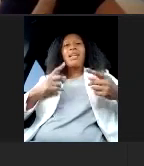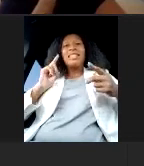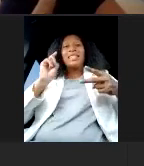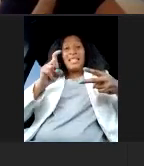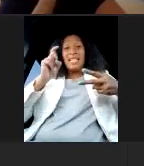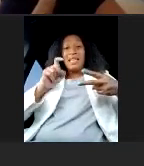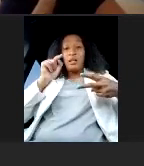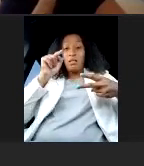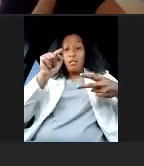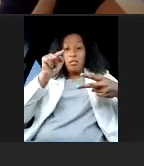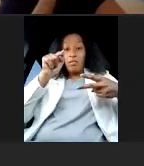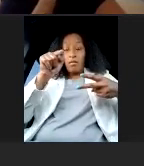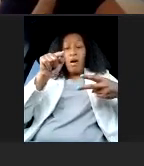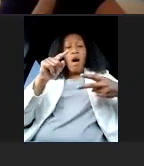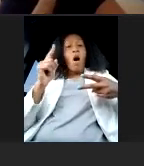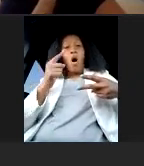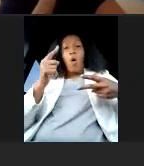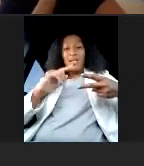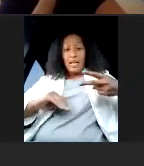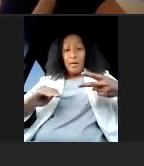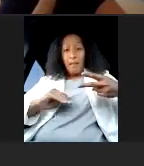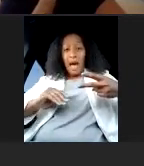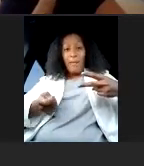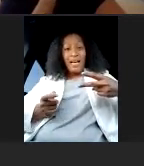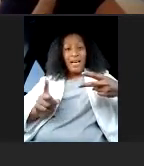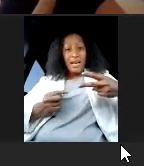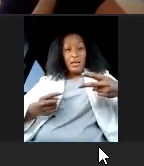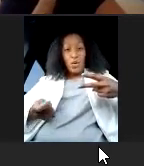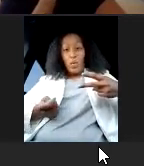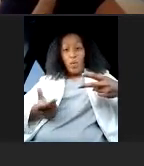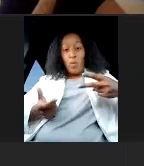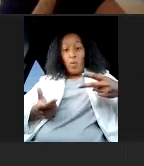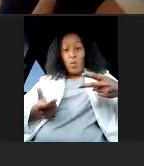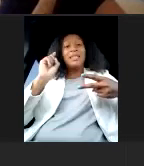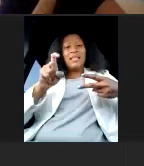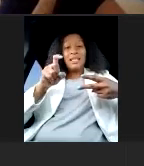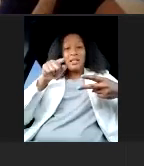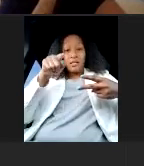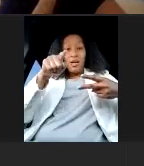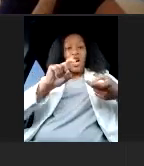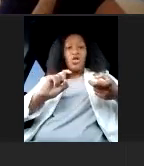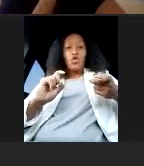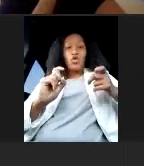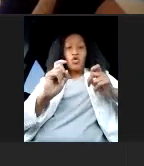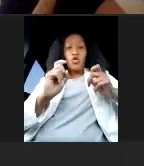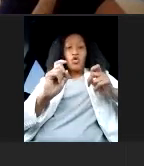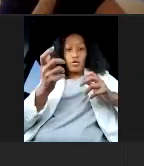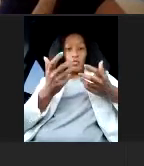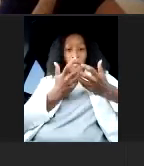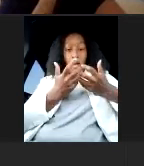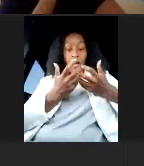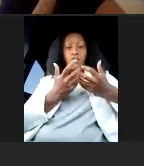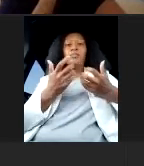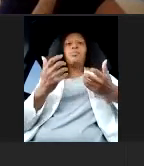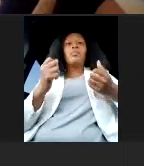Okay. All right. Let's take a look at another example. It says, how many milliliters are in